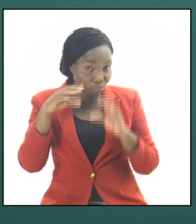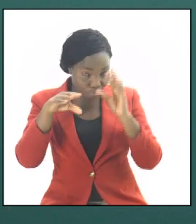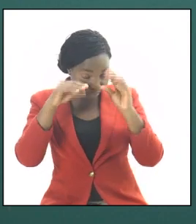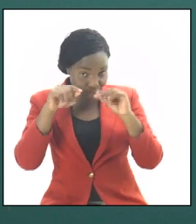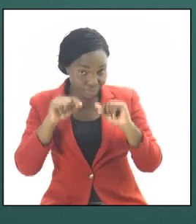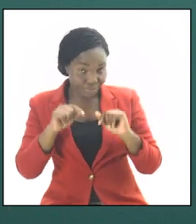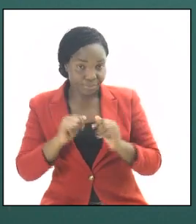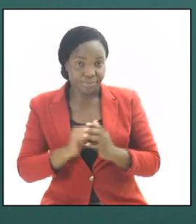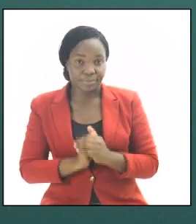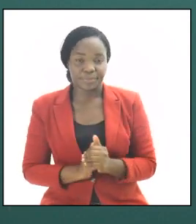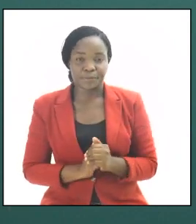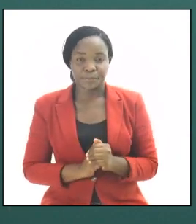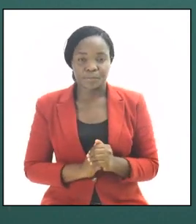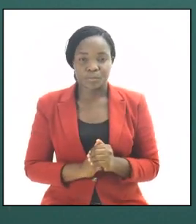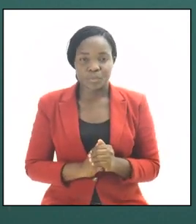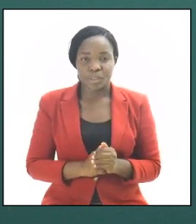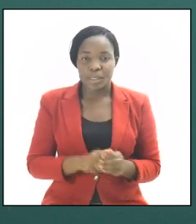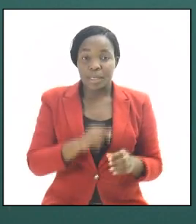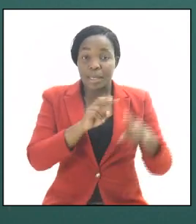The area given is